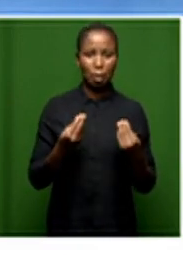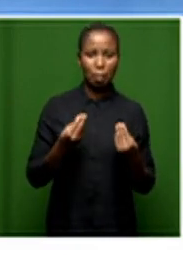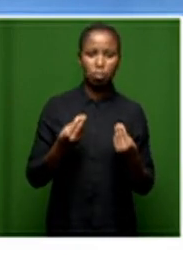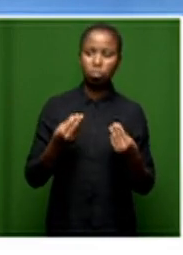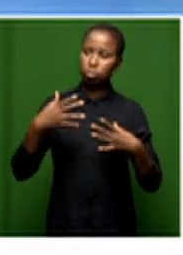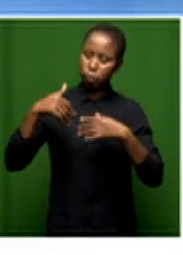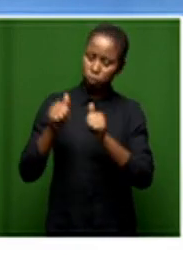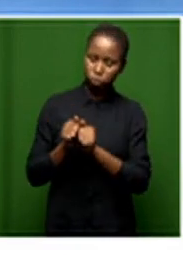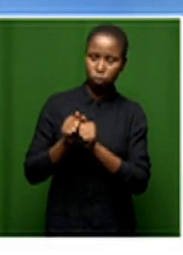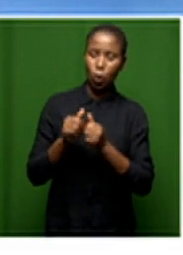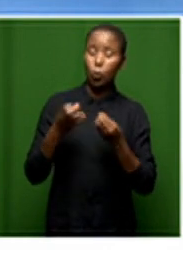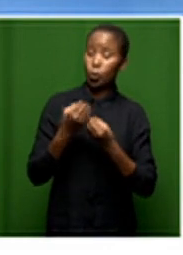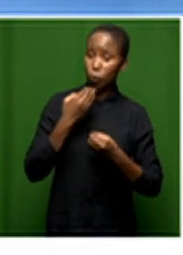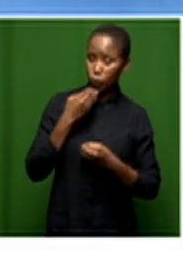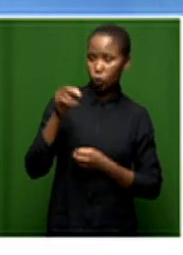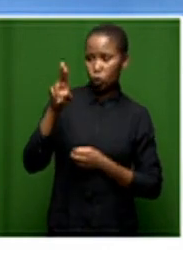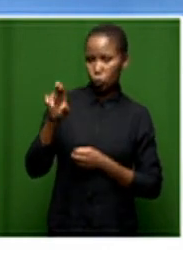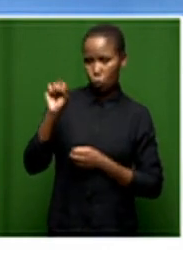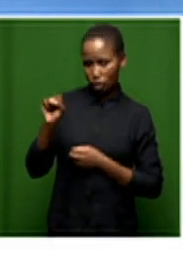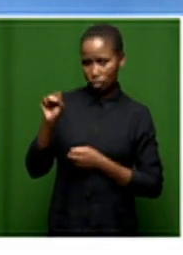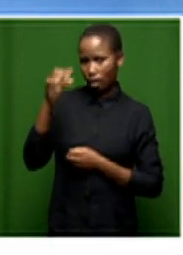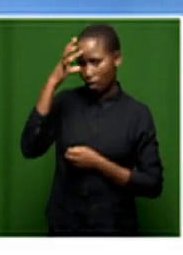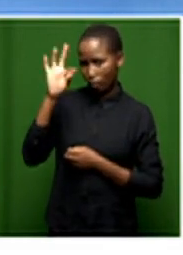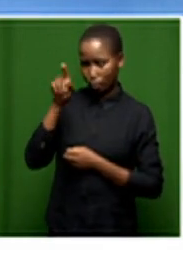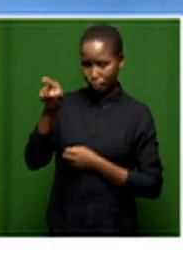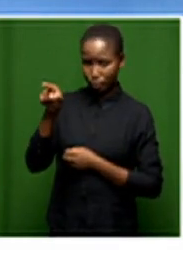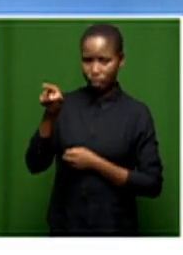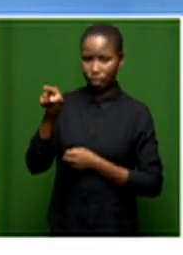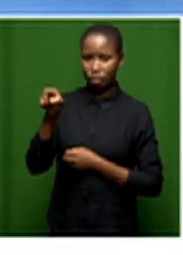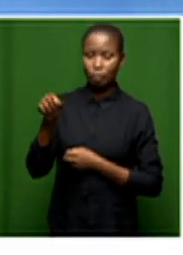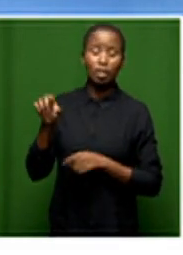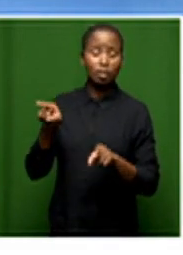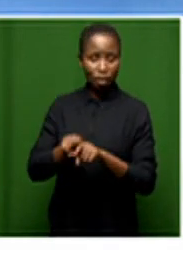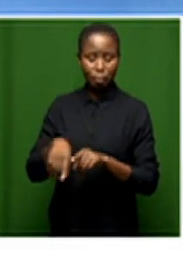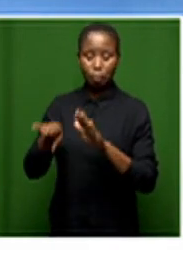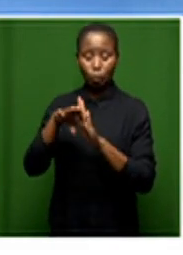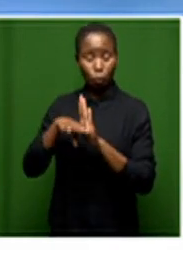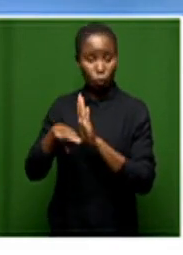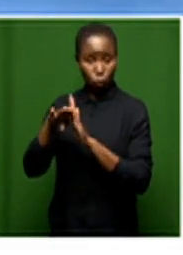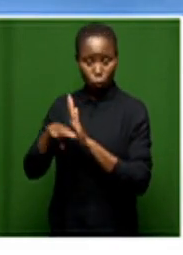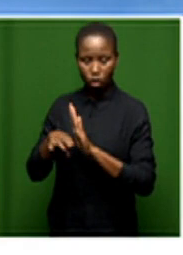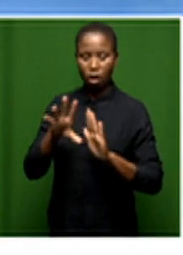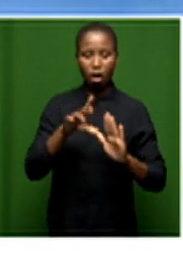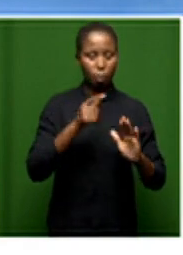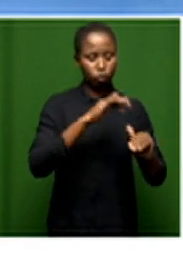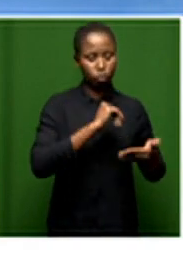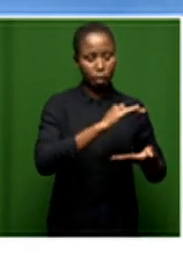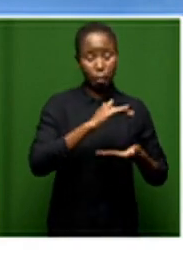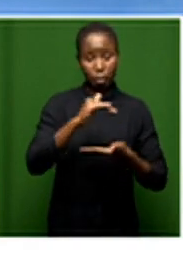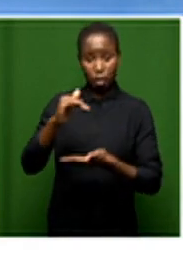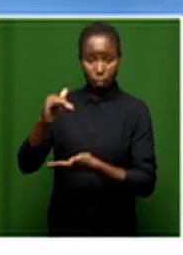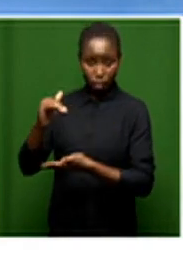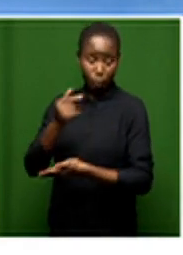collaboration with the US government. And even as we roll out our program, is that we